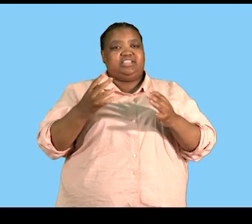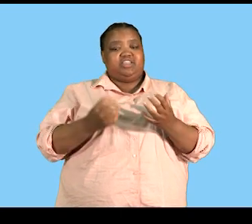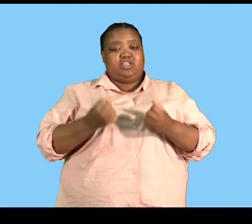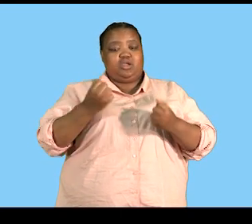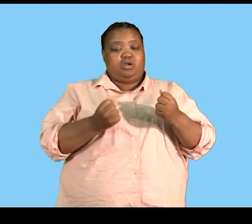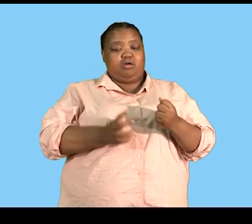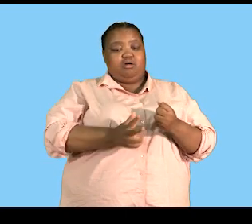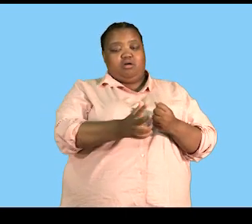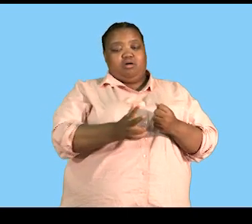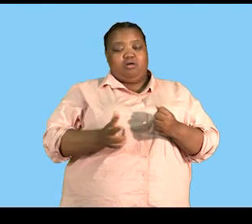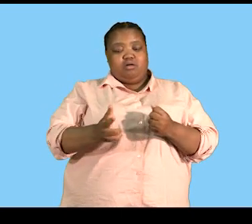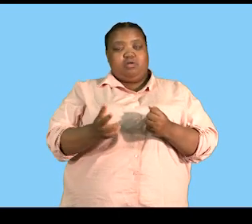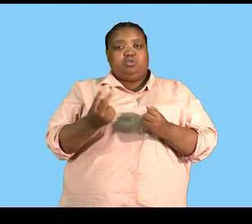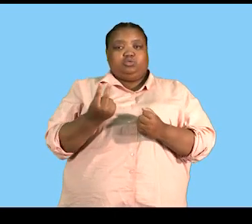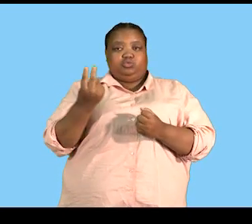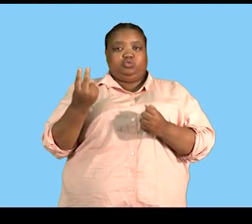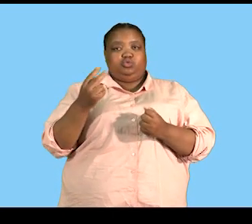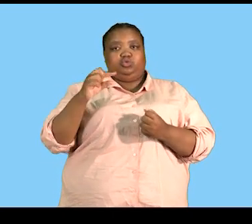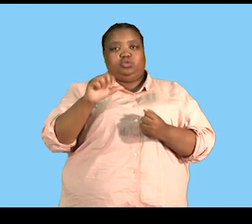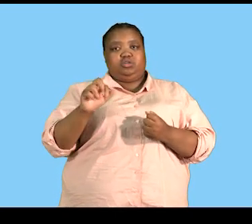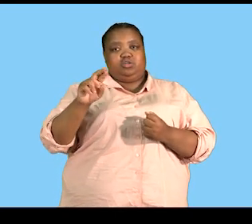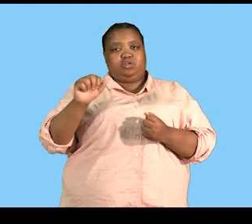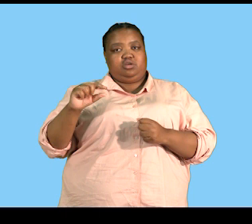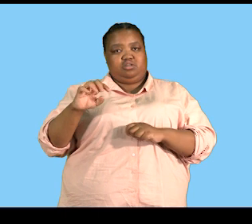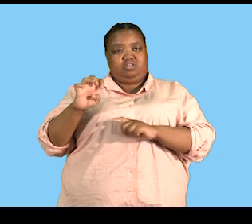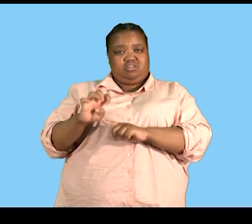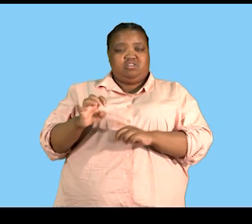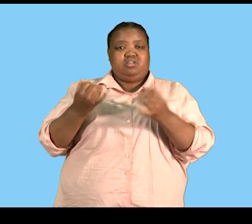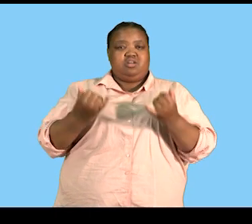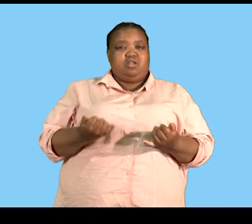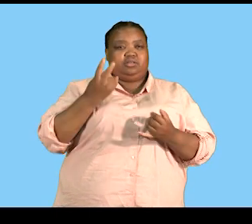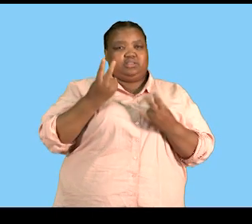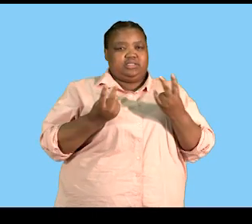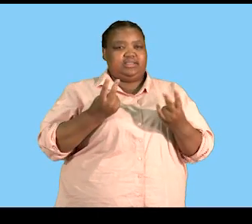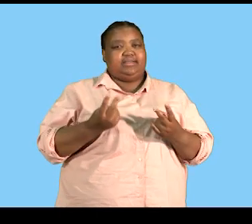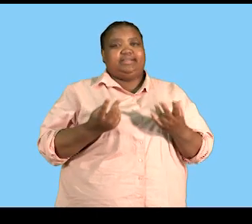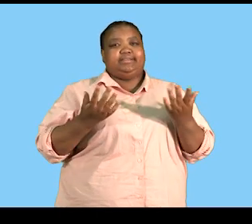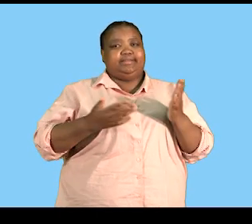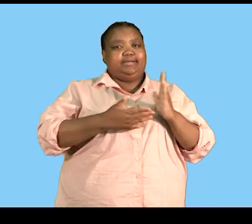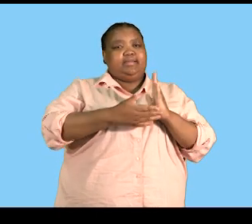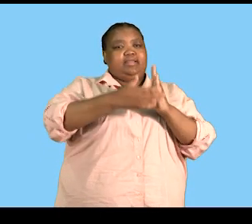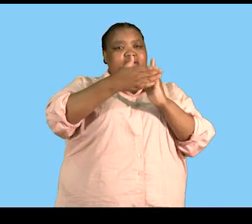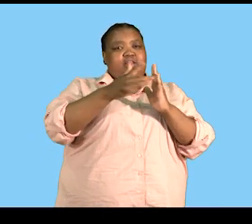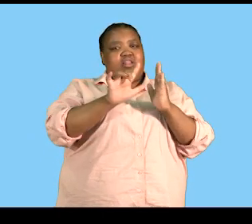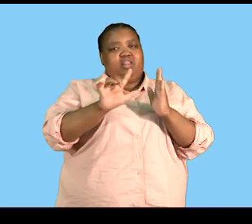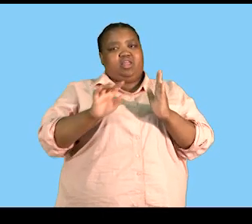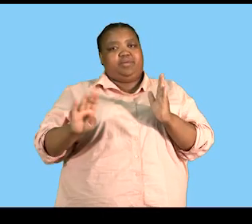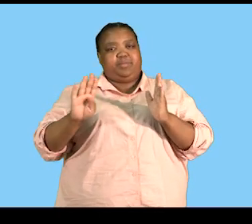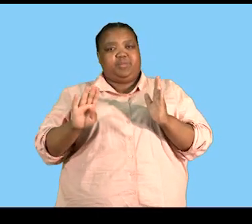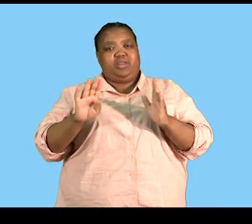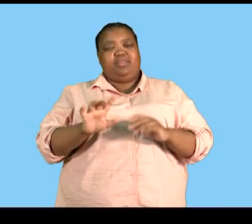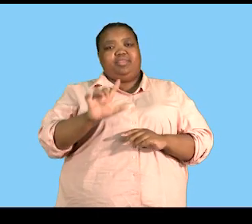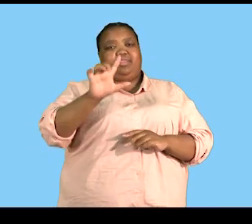double garage and the sleep-out room, and they give us dimensions